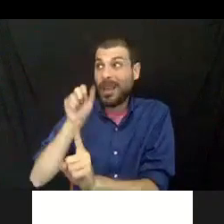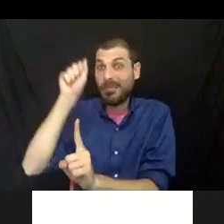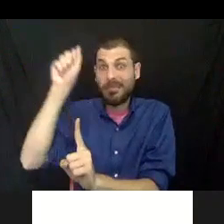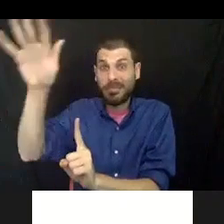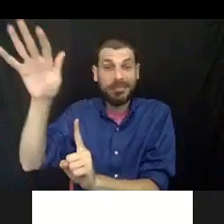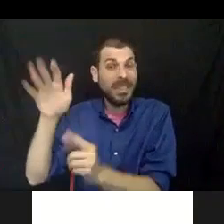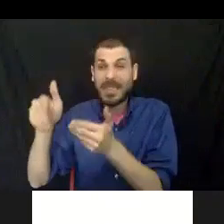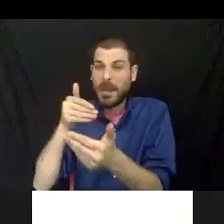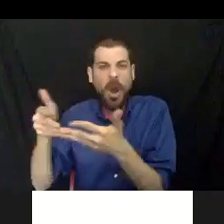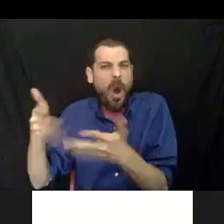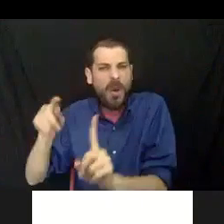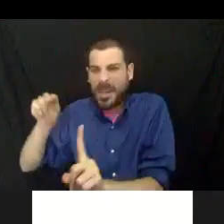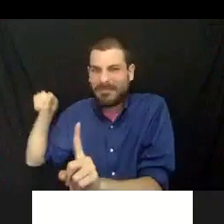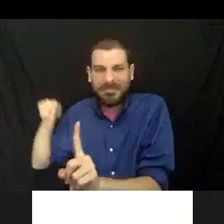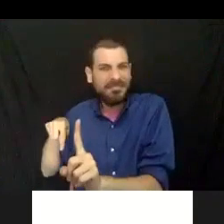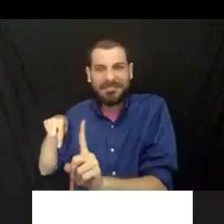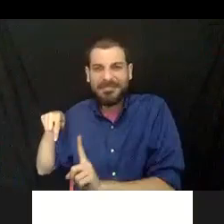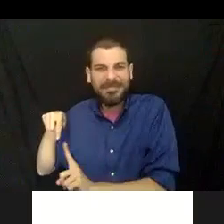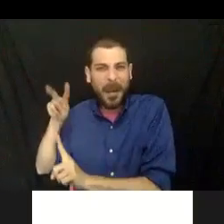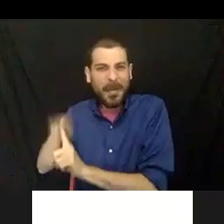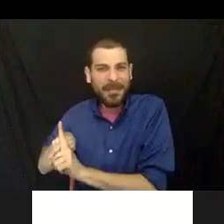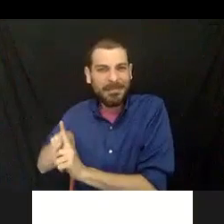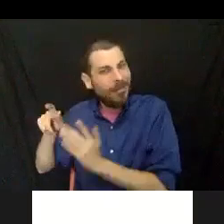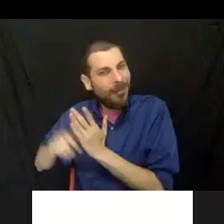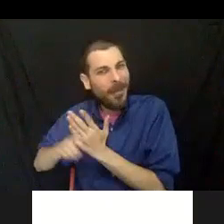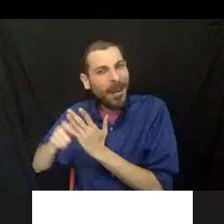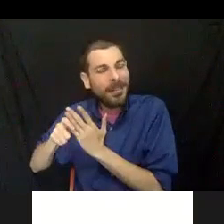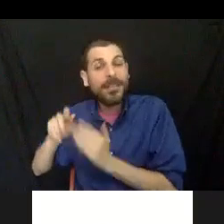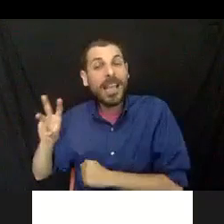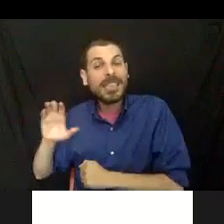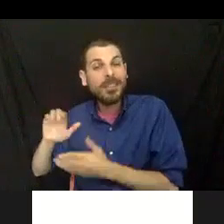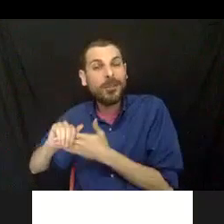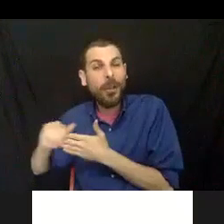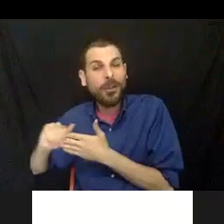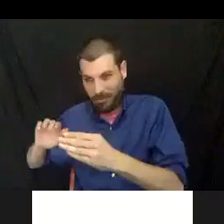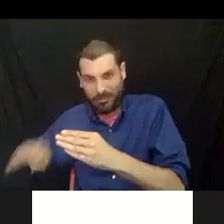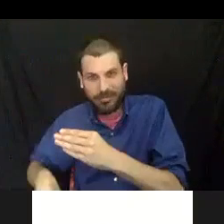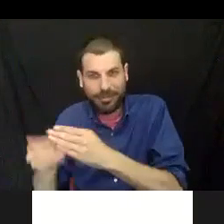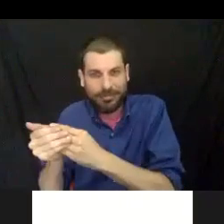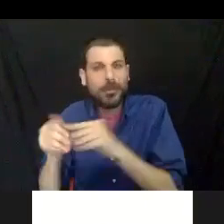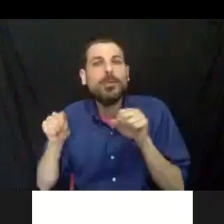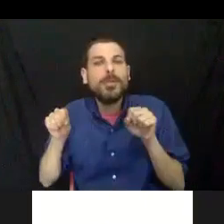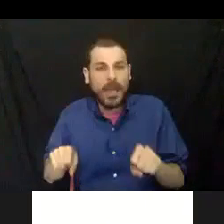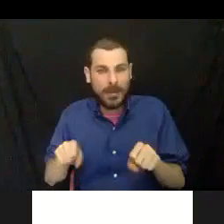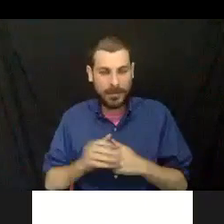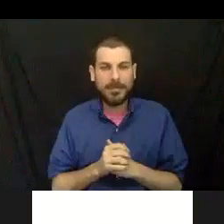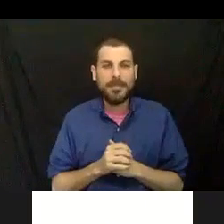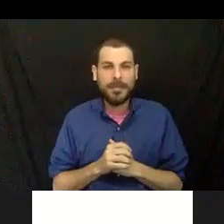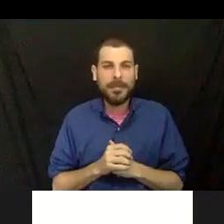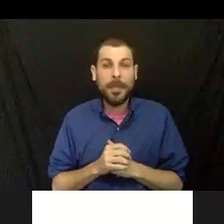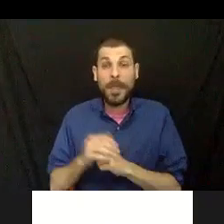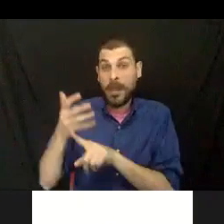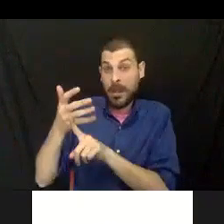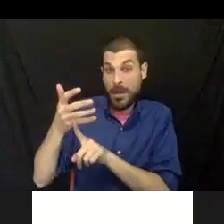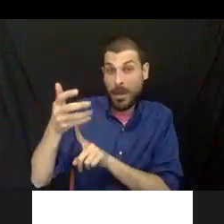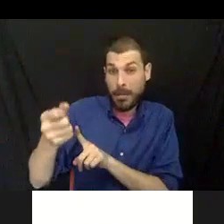you're considered for the extra $600. And you're supposed to receive that.